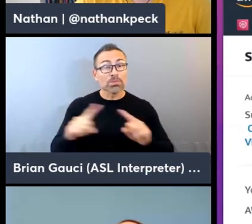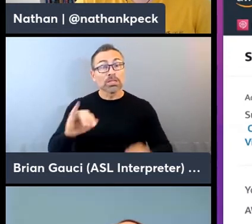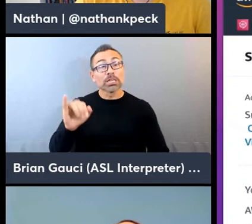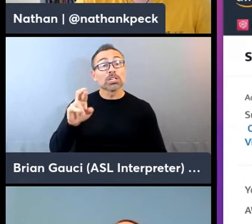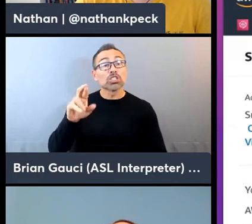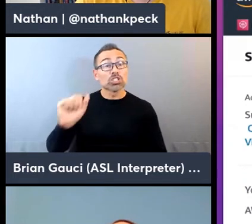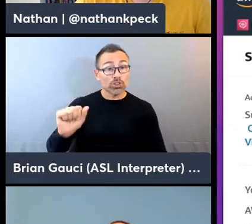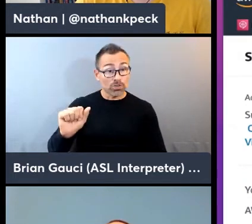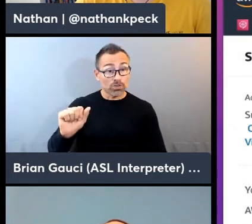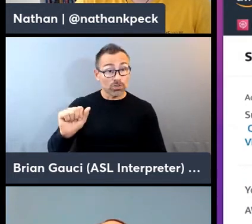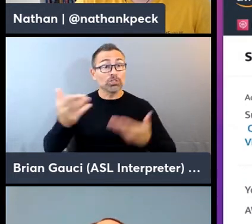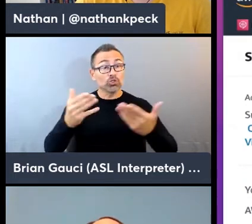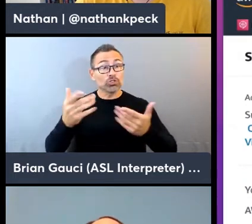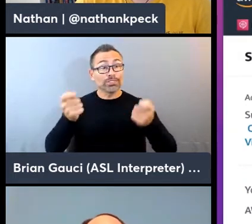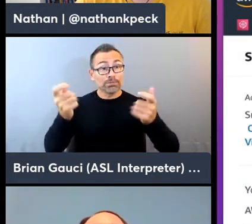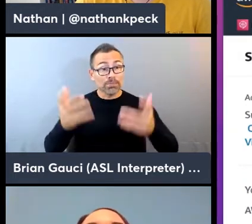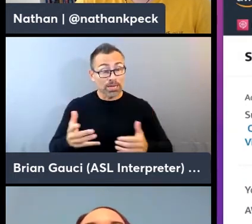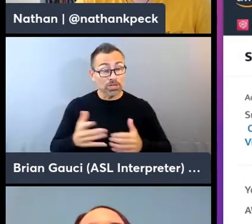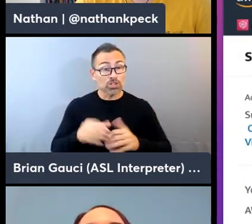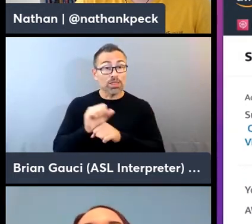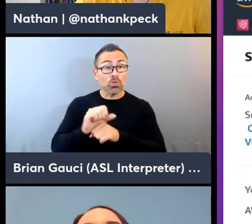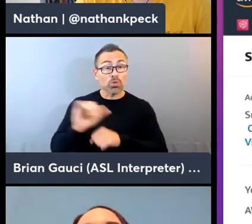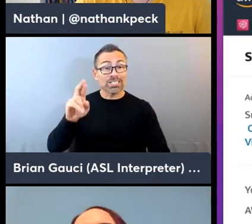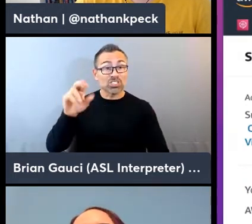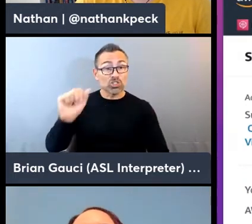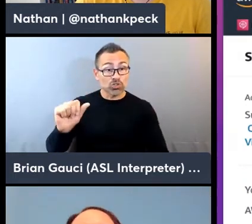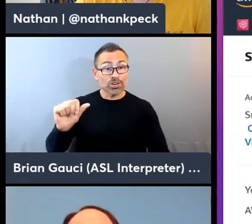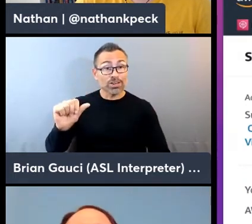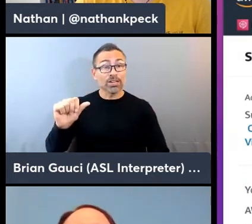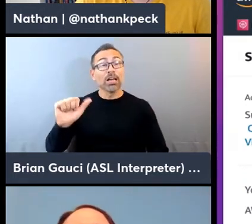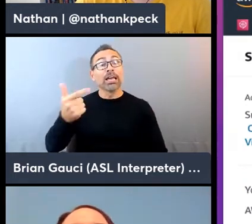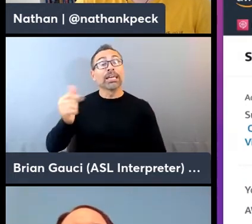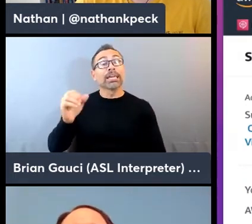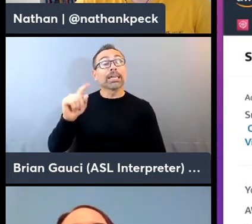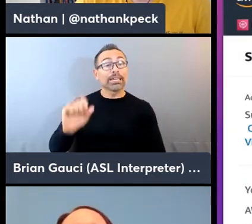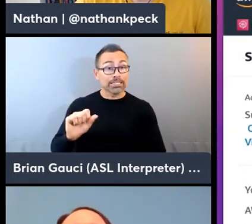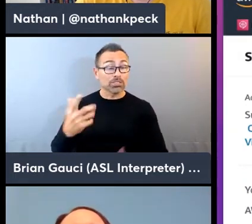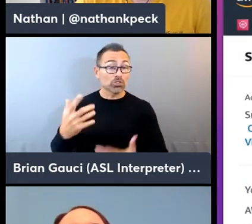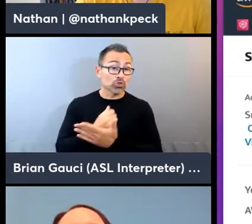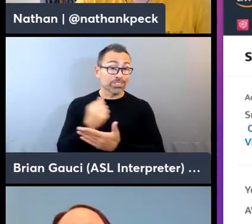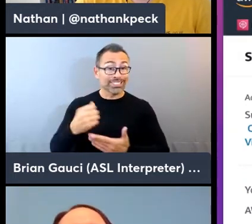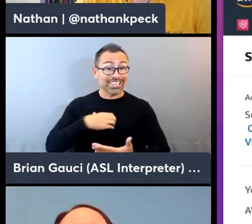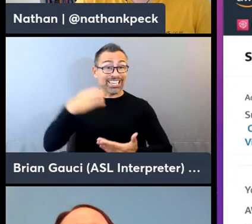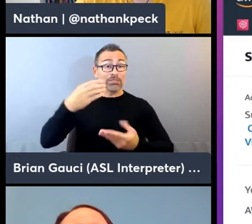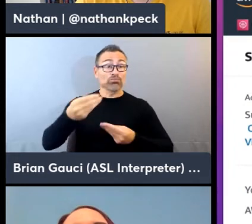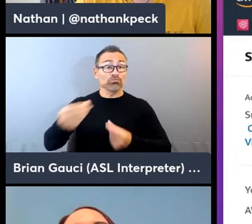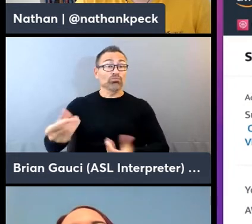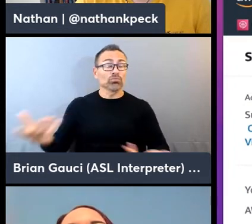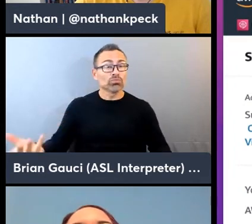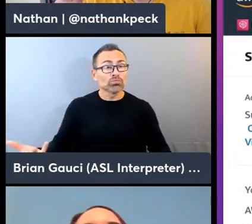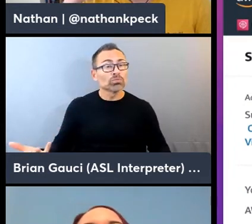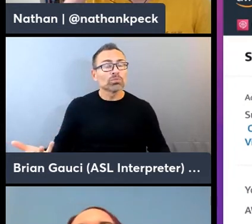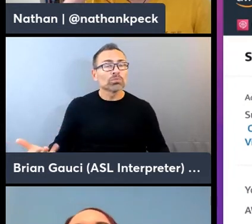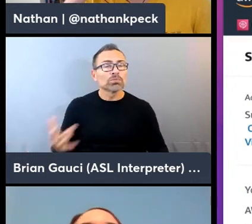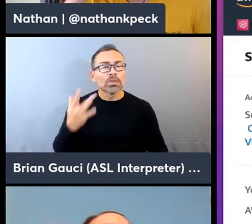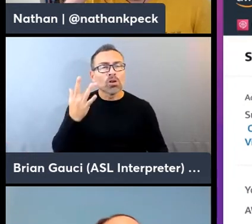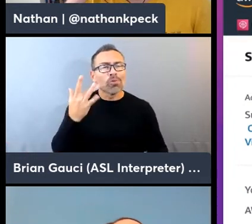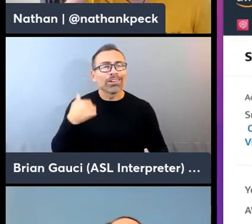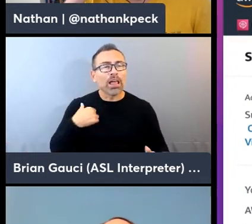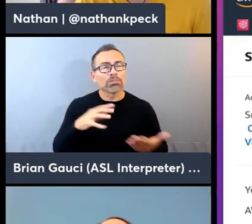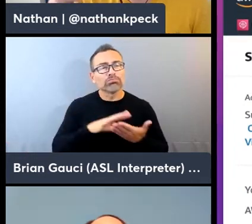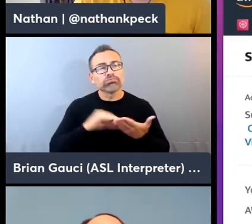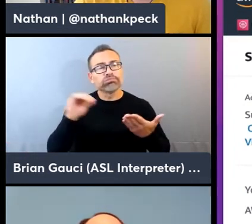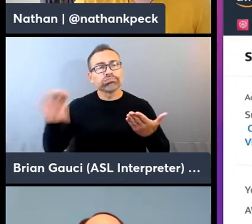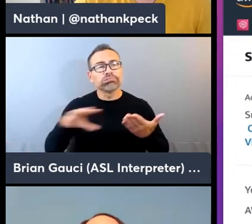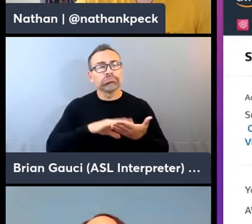Service Management as their, and work with Jira agents to get those cases kind of resolved. Why do they have to copy and